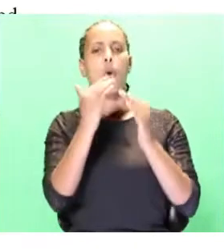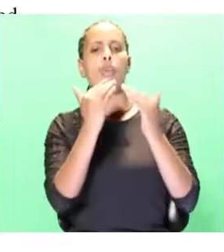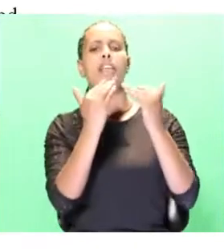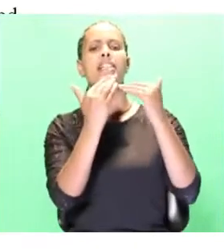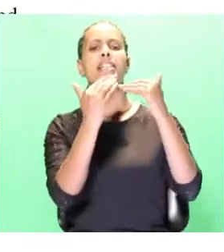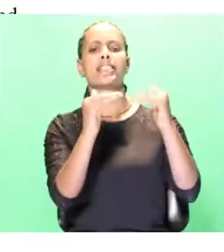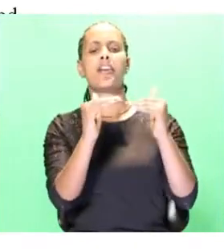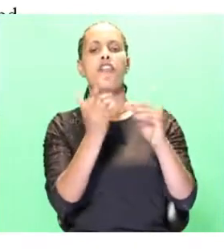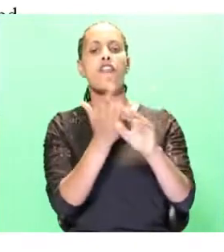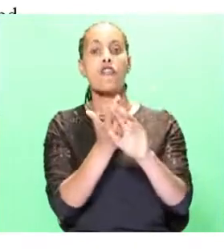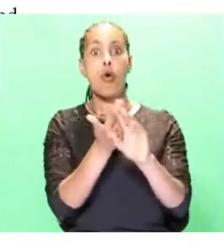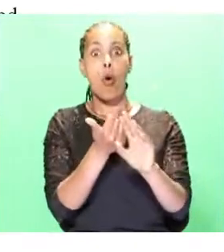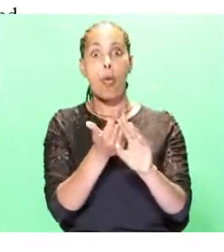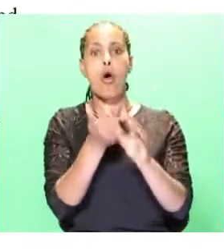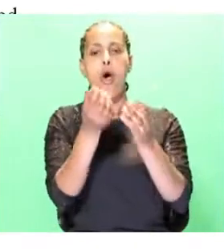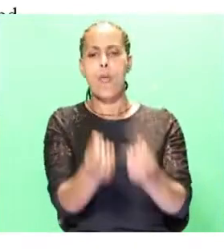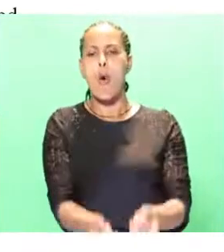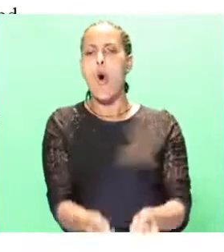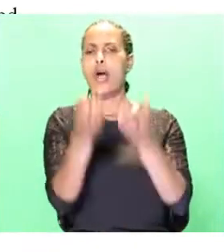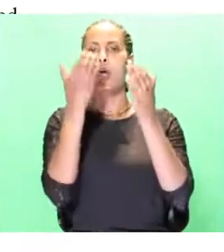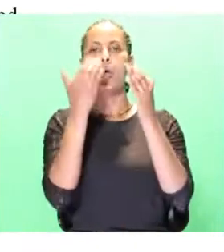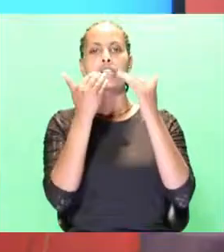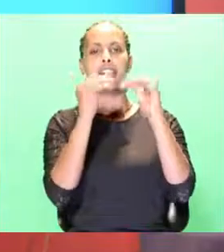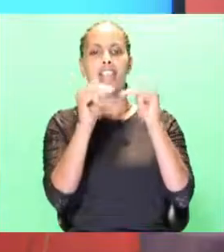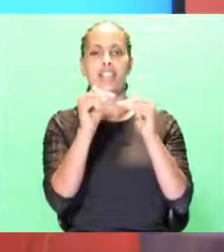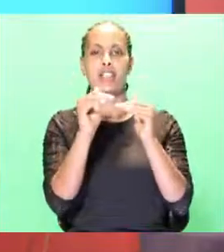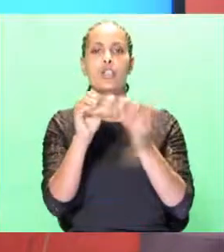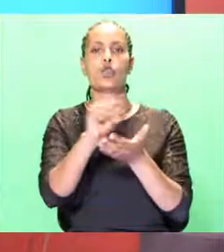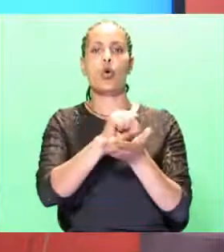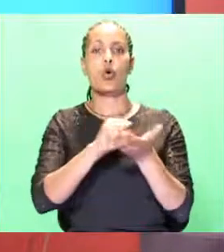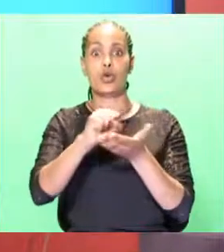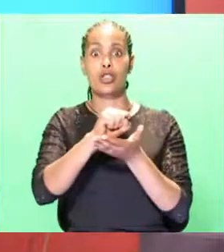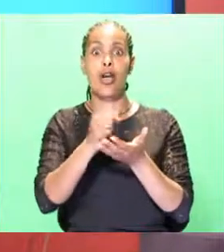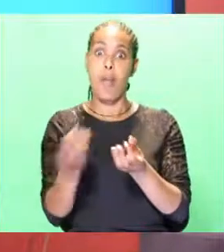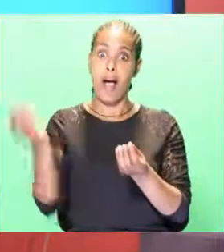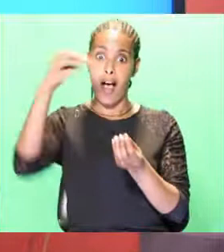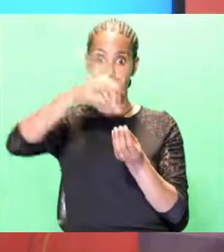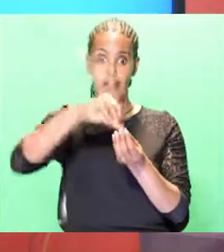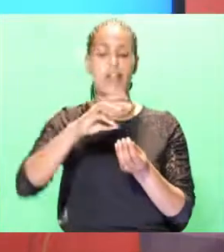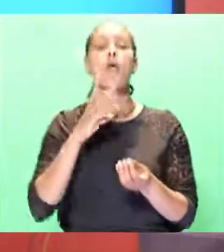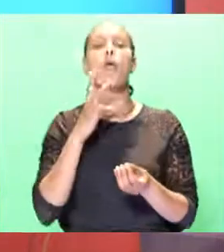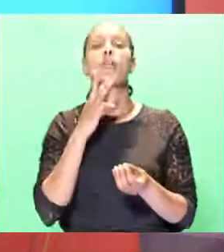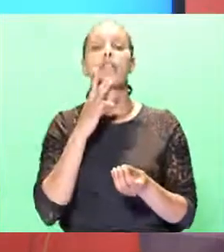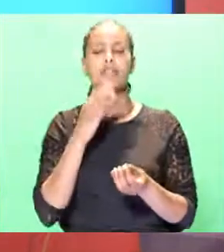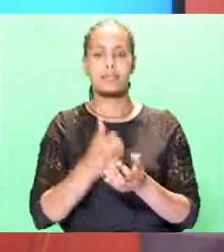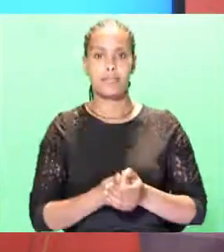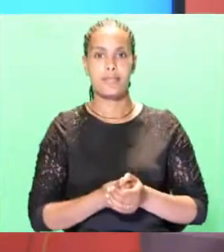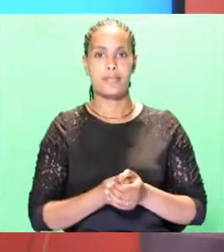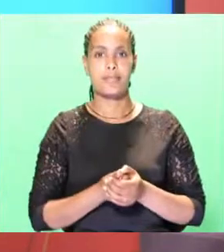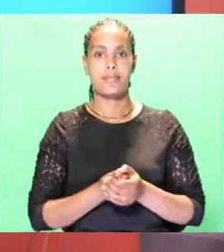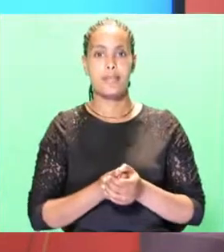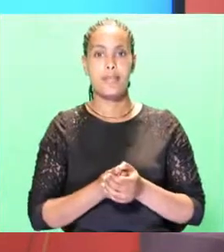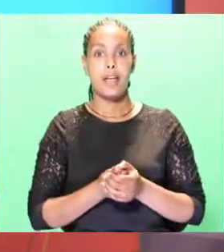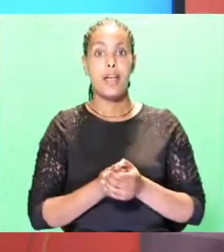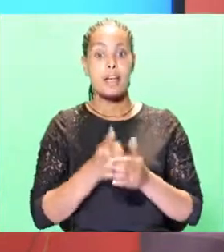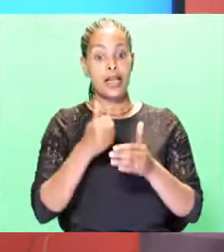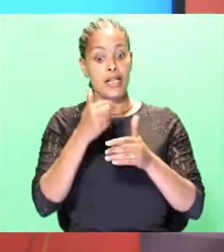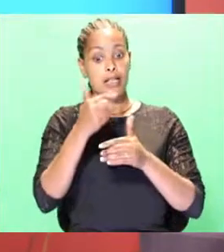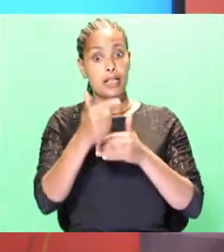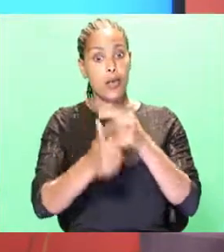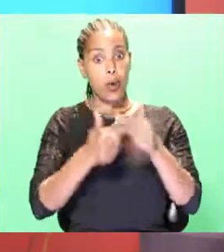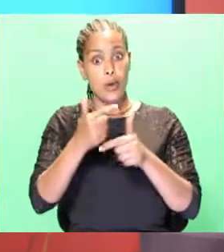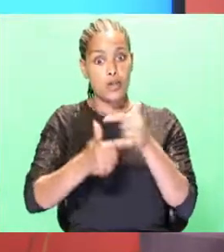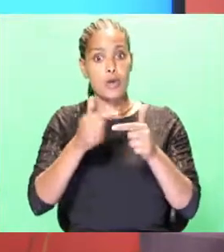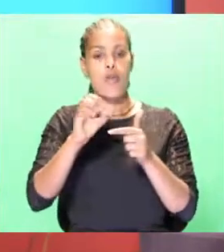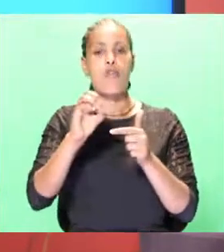solution from a more concentrated solution by adding water. In the process